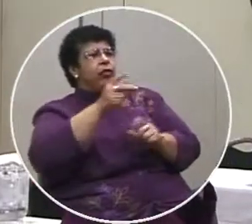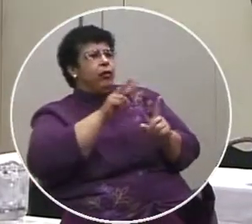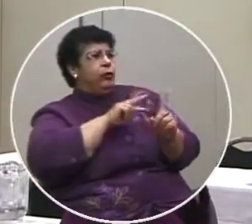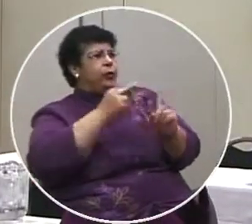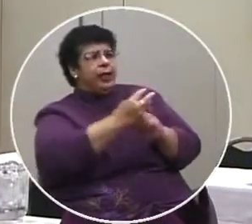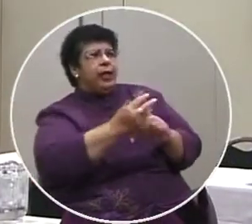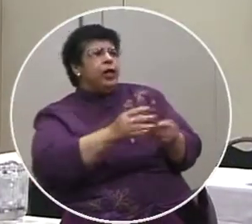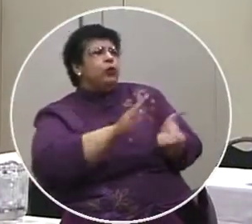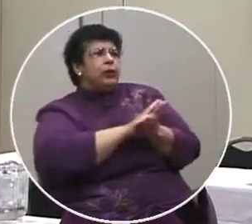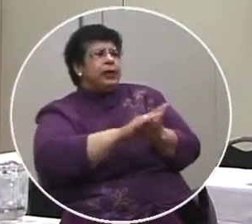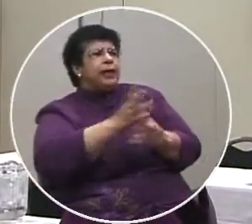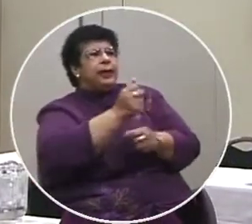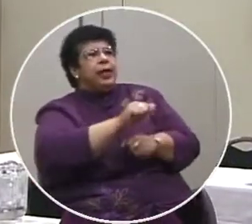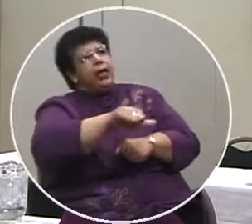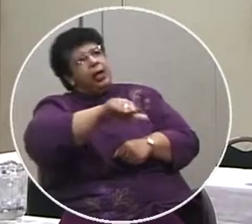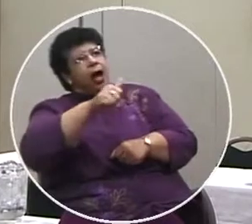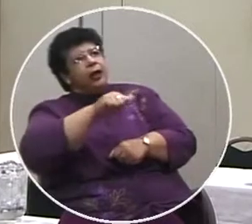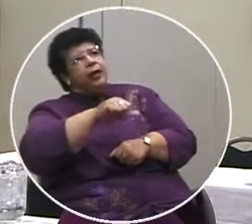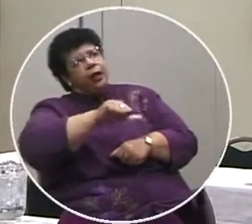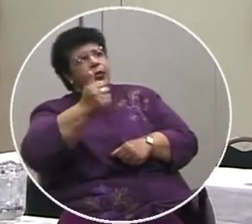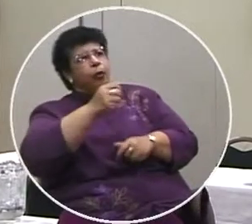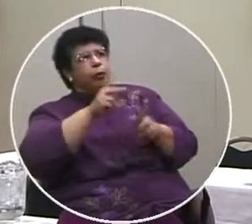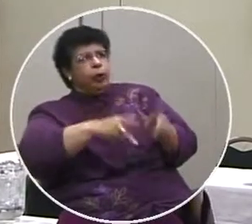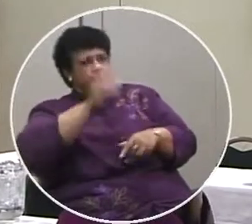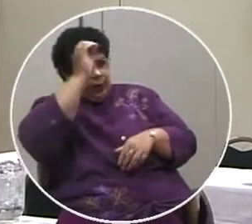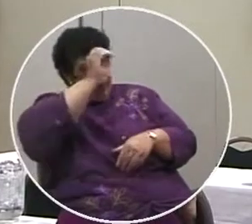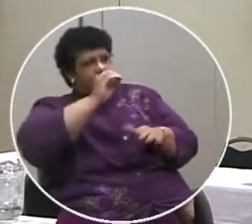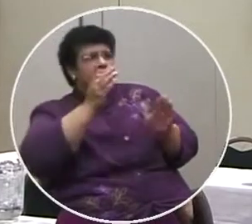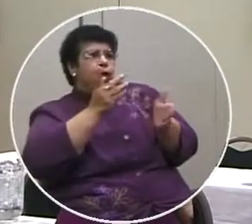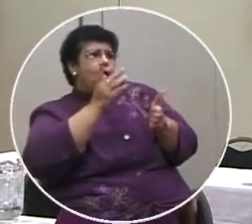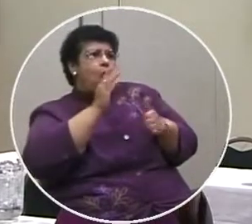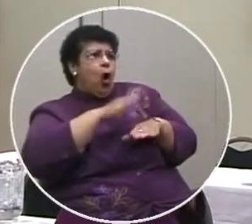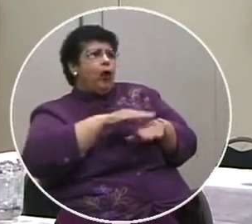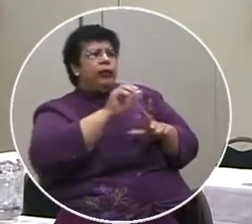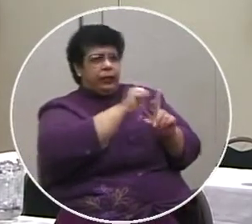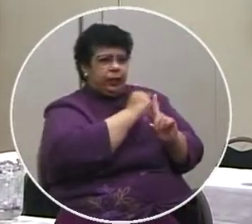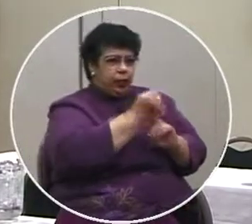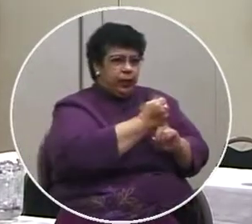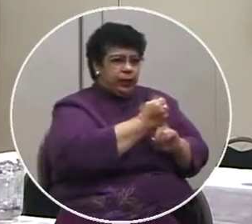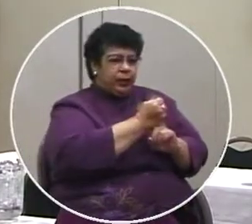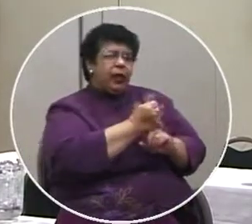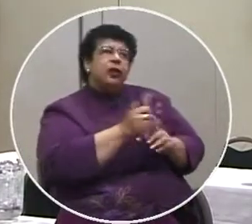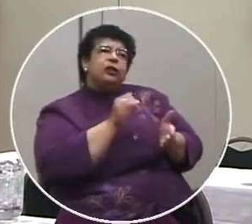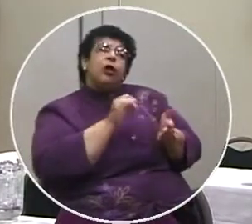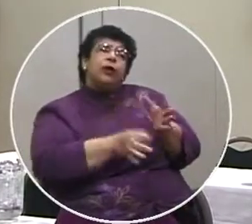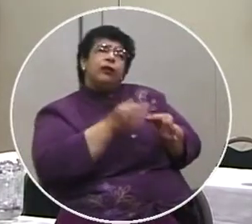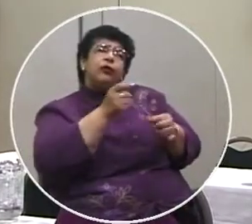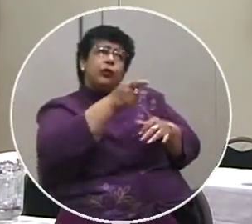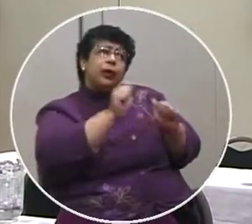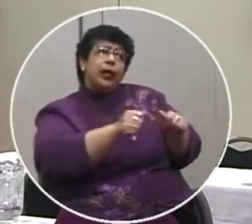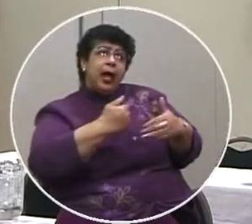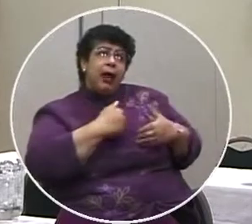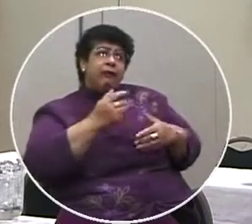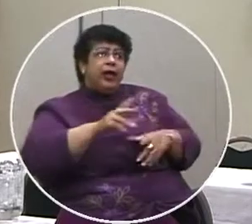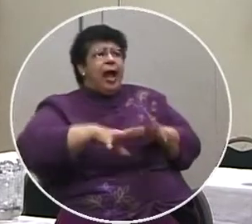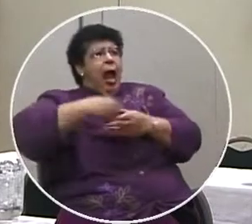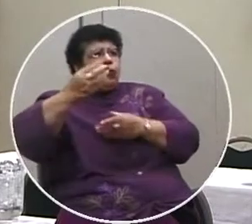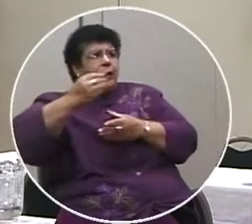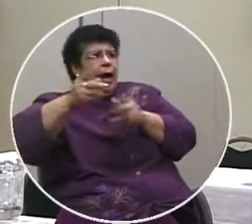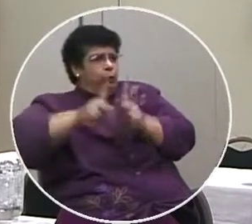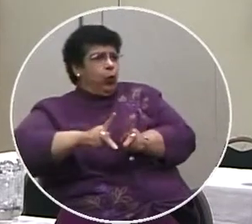it was nice to get somebody else's view on it. It's one of the reasons why if you can have an outsider in the process, it's